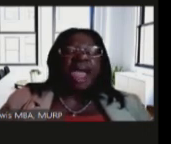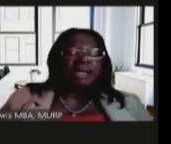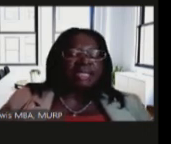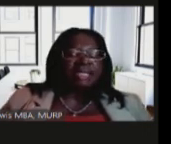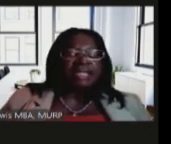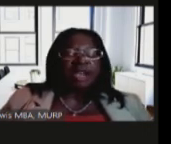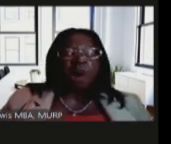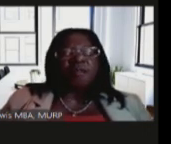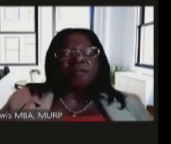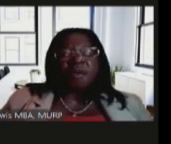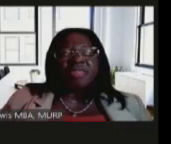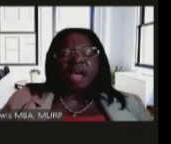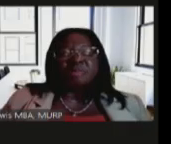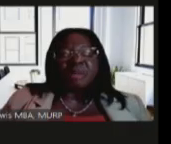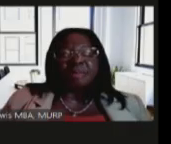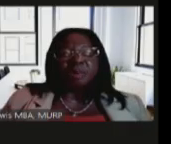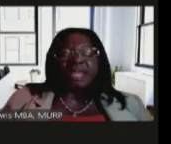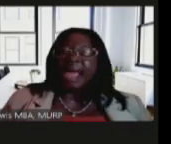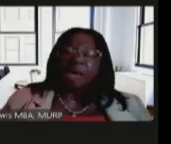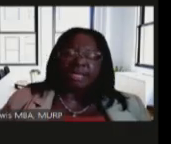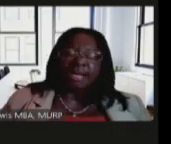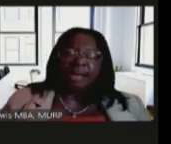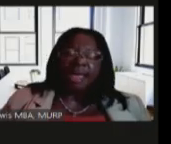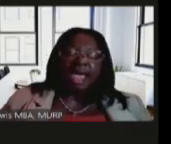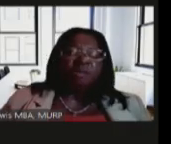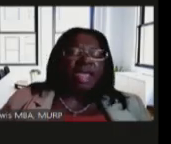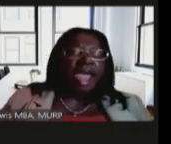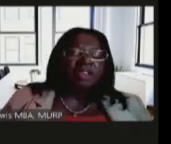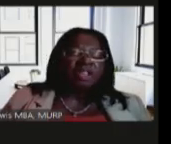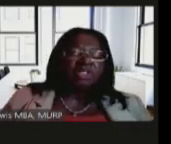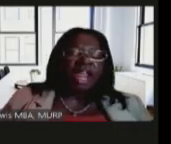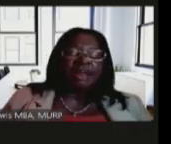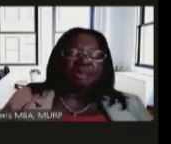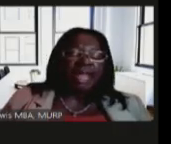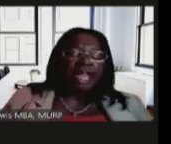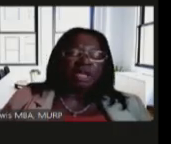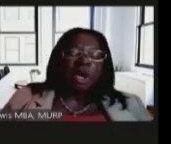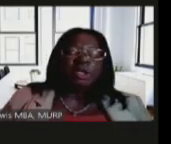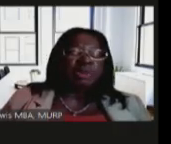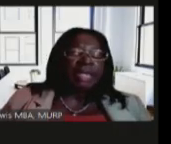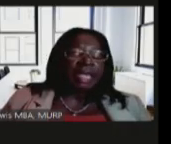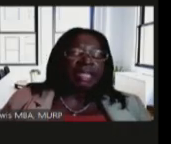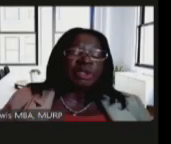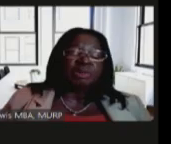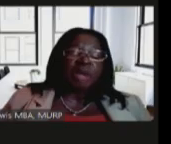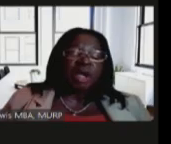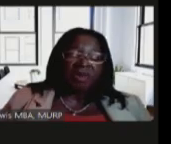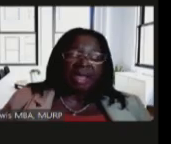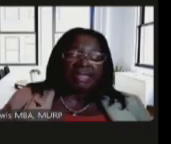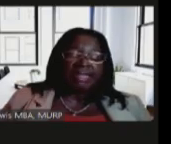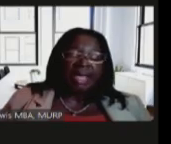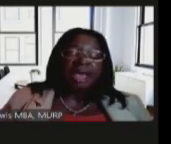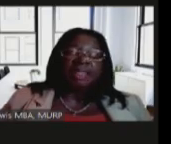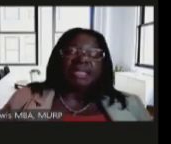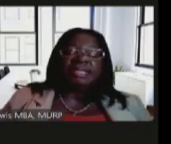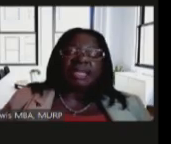The reality is that over 4,000 people need housing, and we have initiated a plan to begin to